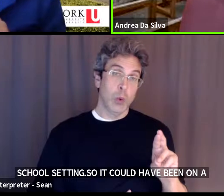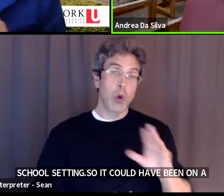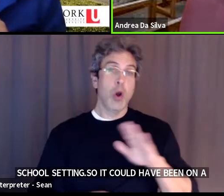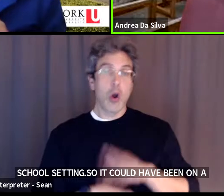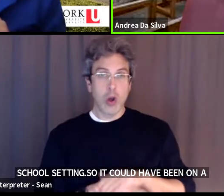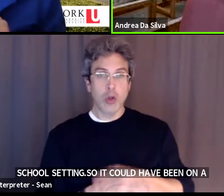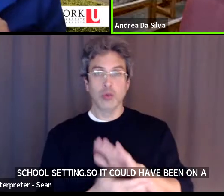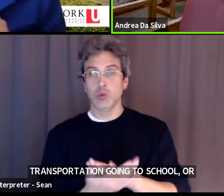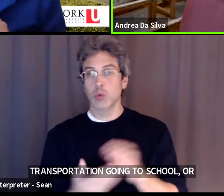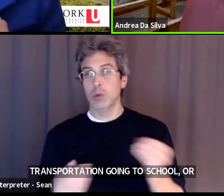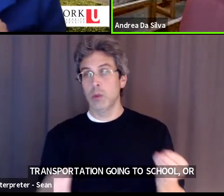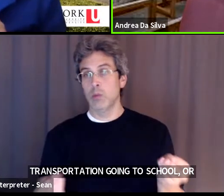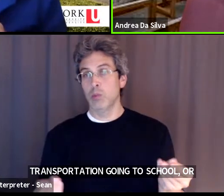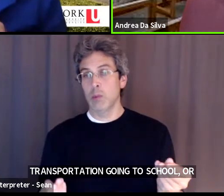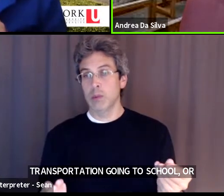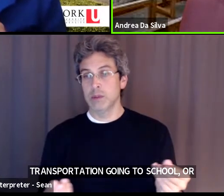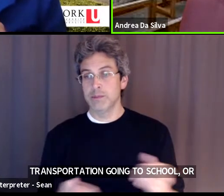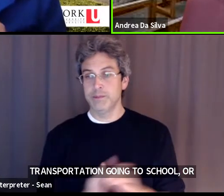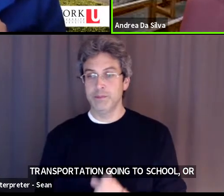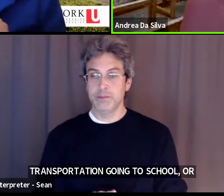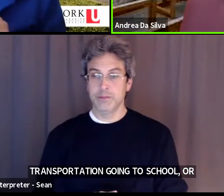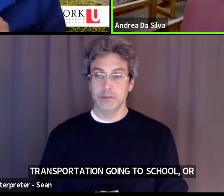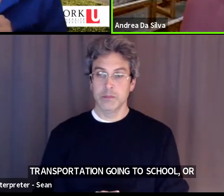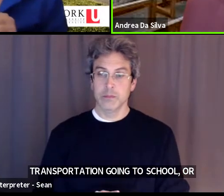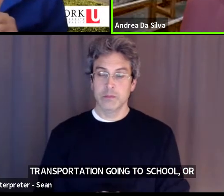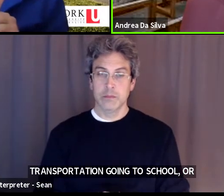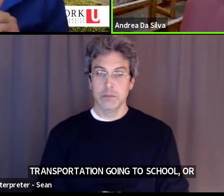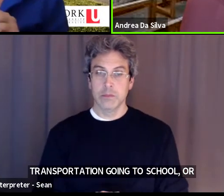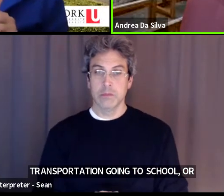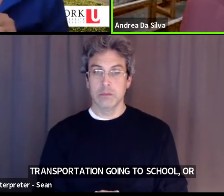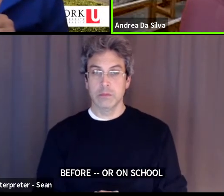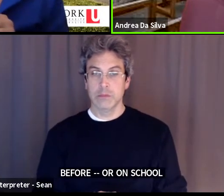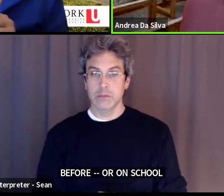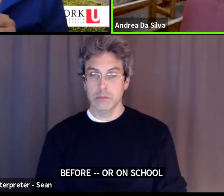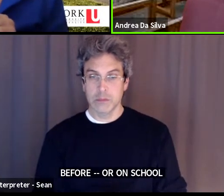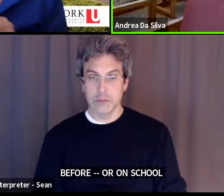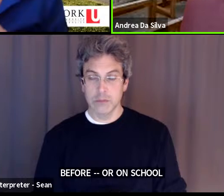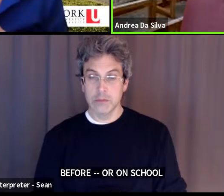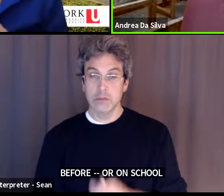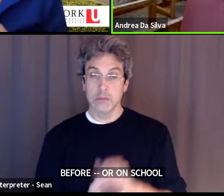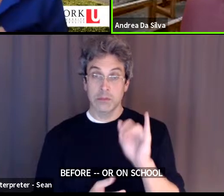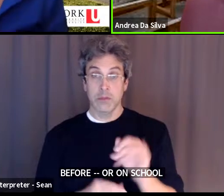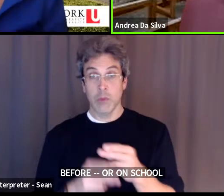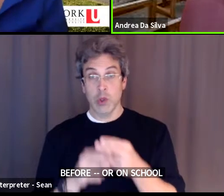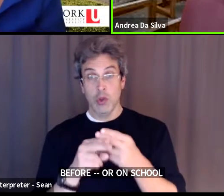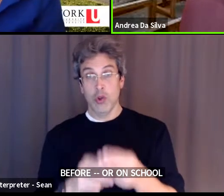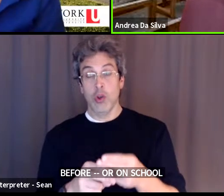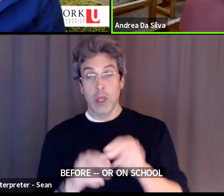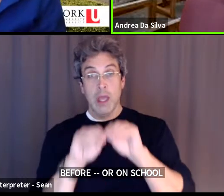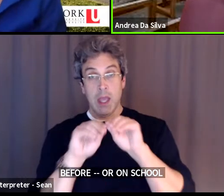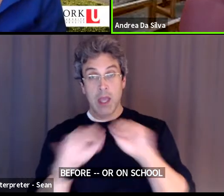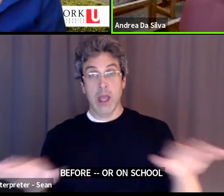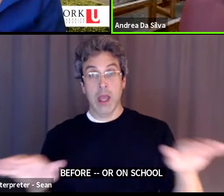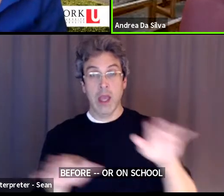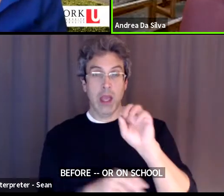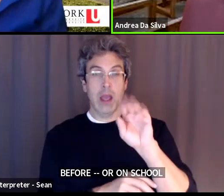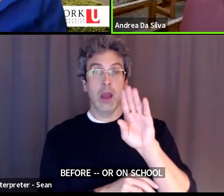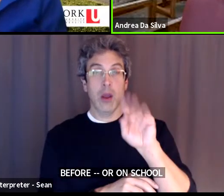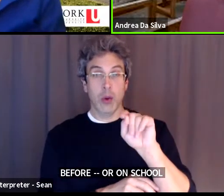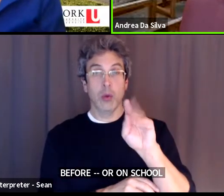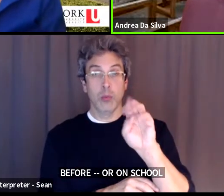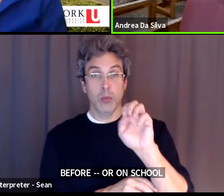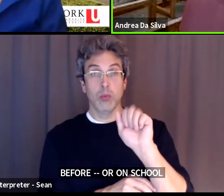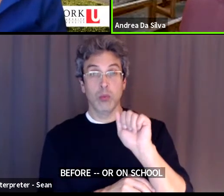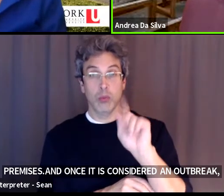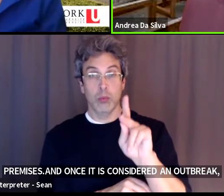premises. And once it is considered an outbreak, then I think you may have mentioned